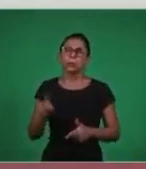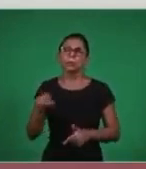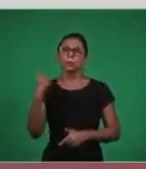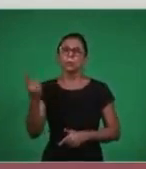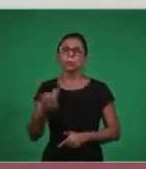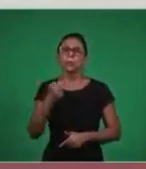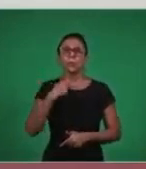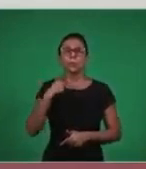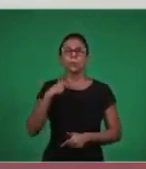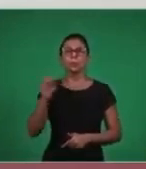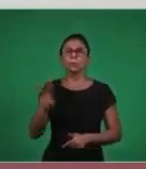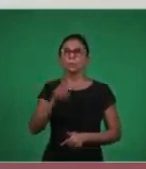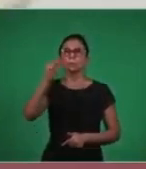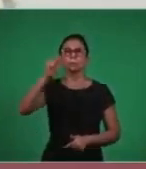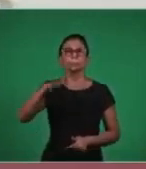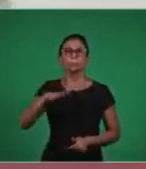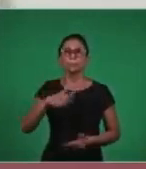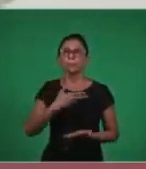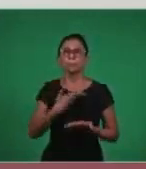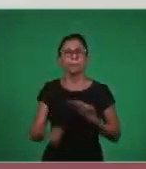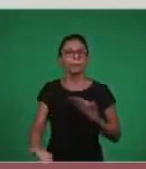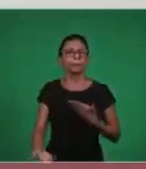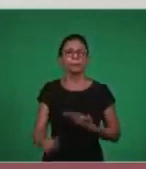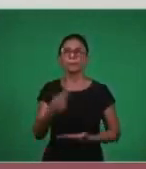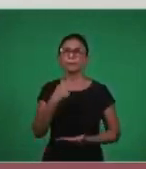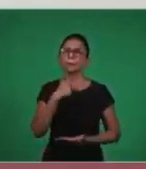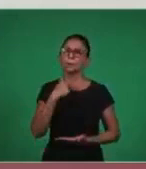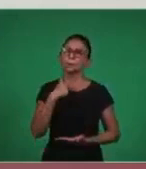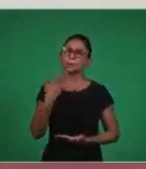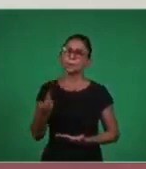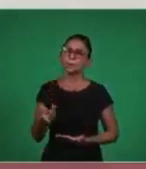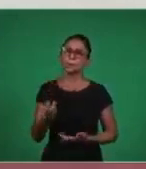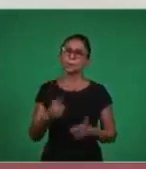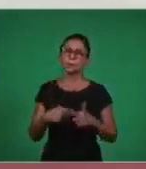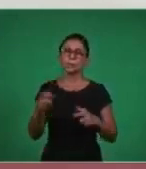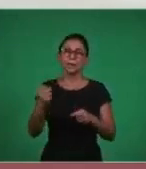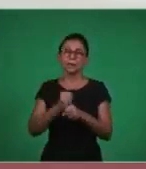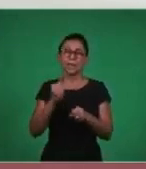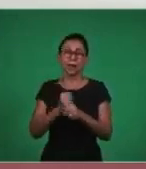we have to this great work that the world